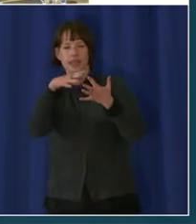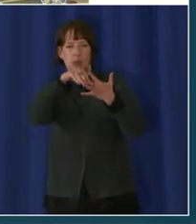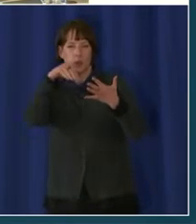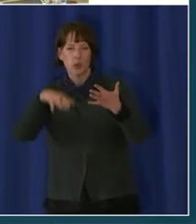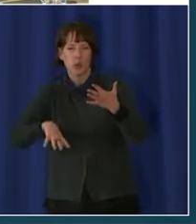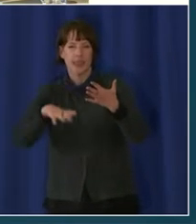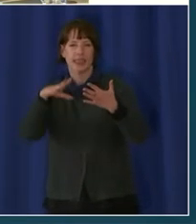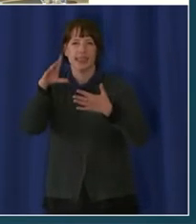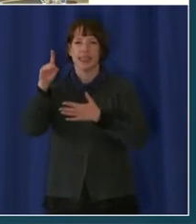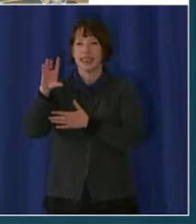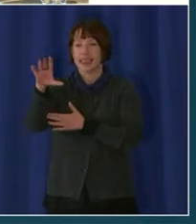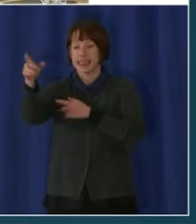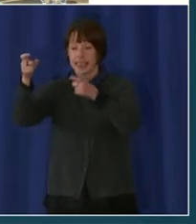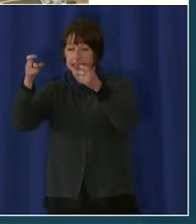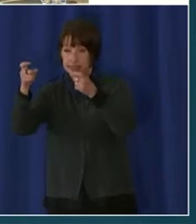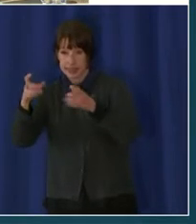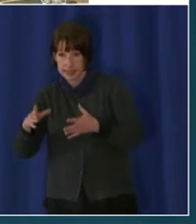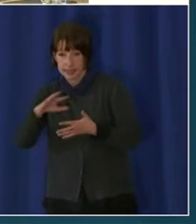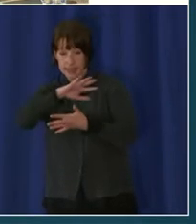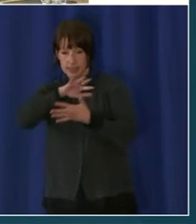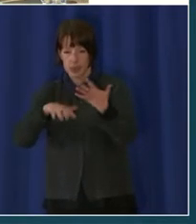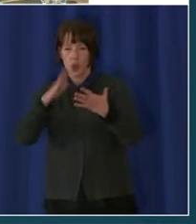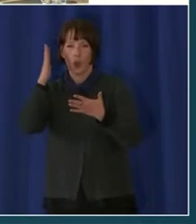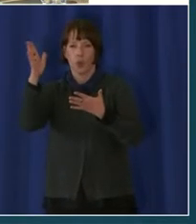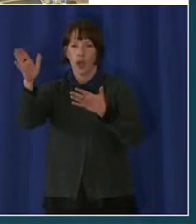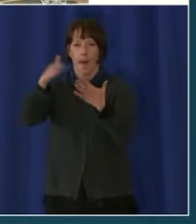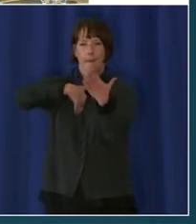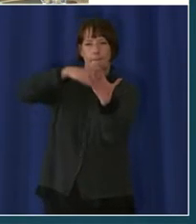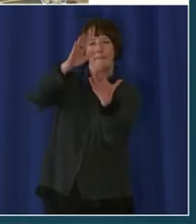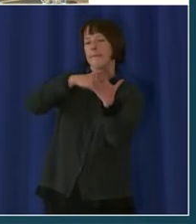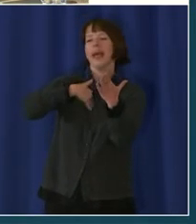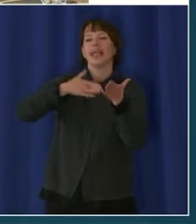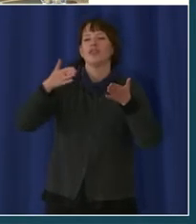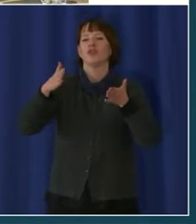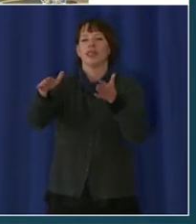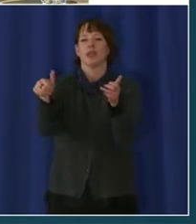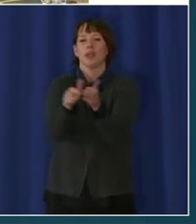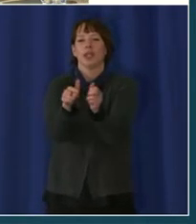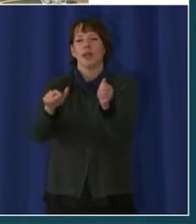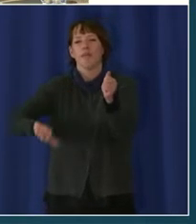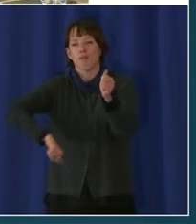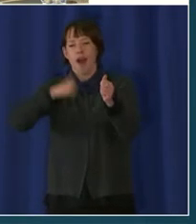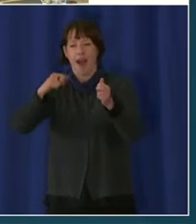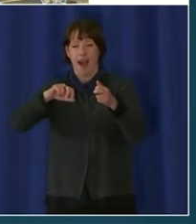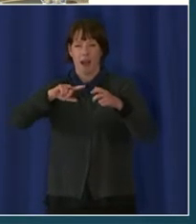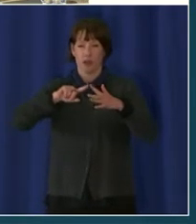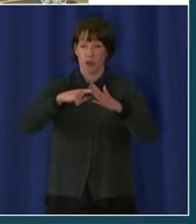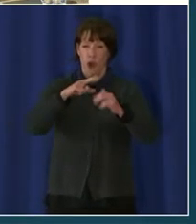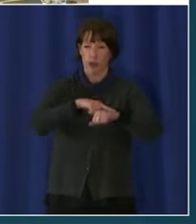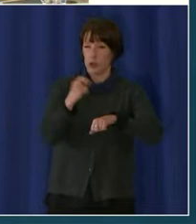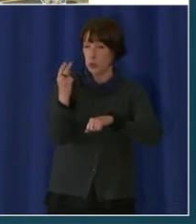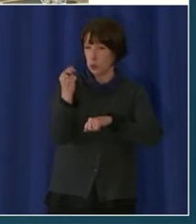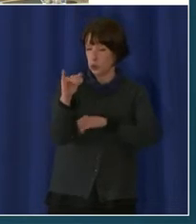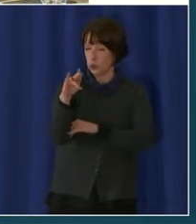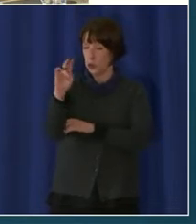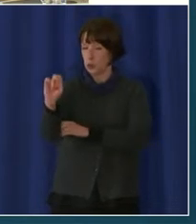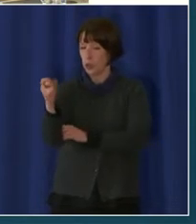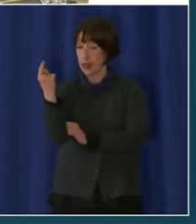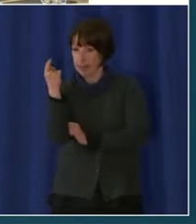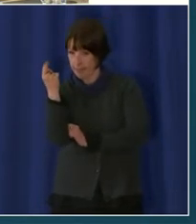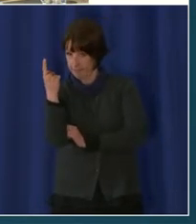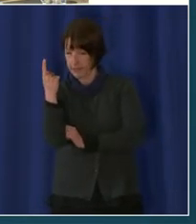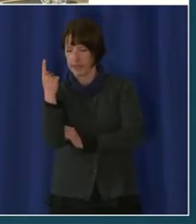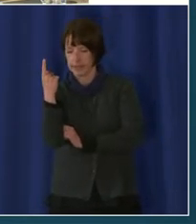students, district administration, we're going to be painting the street with pride. So from starting at noon on June 11th, which